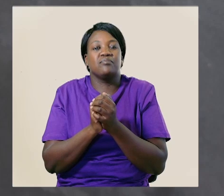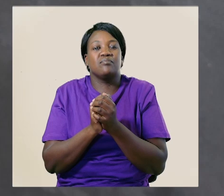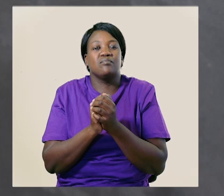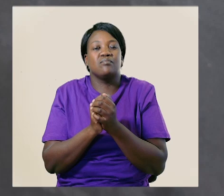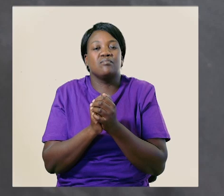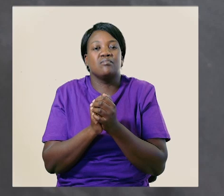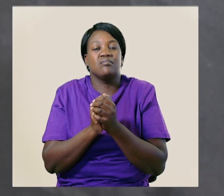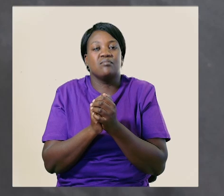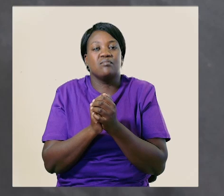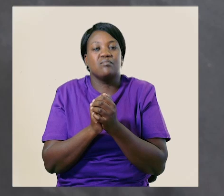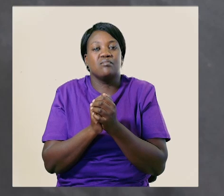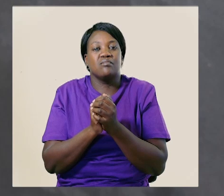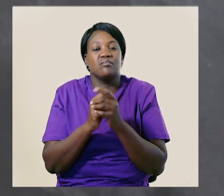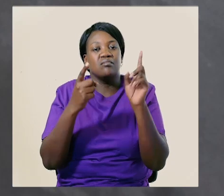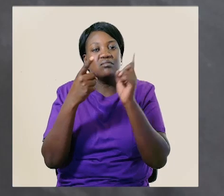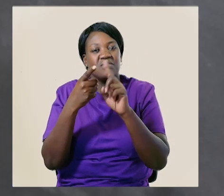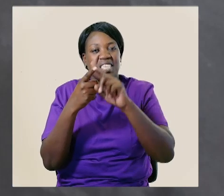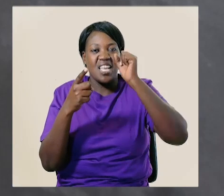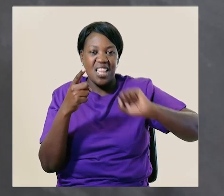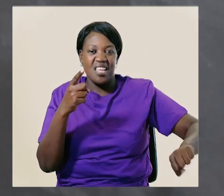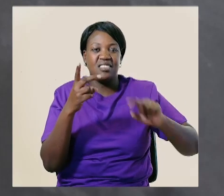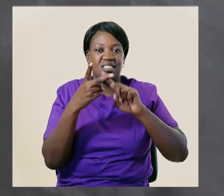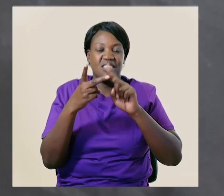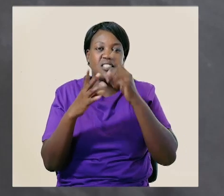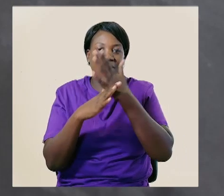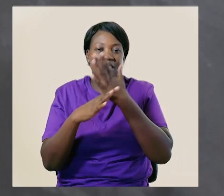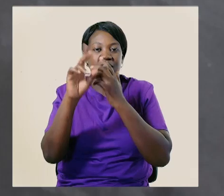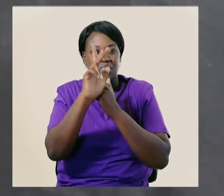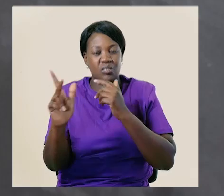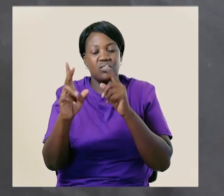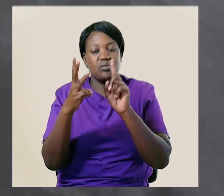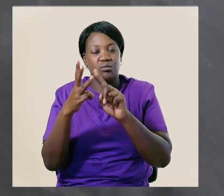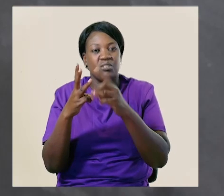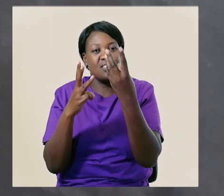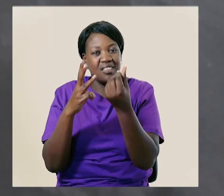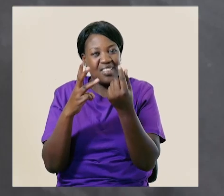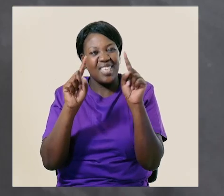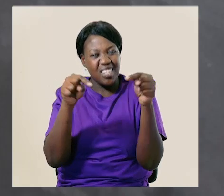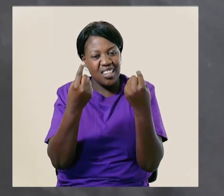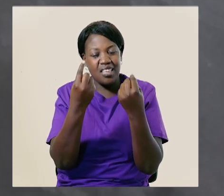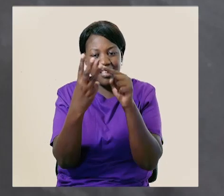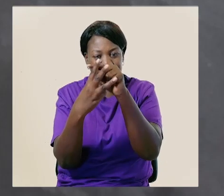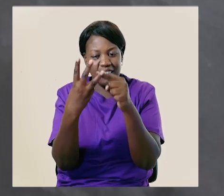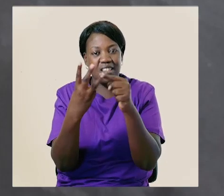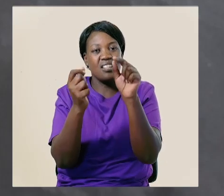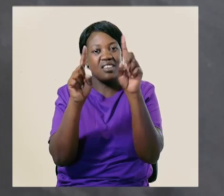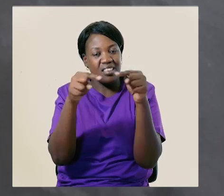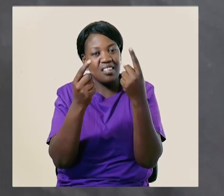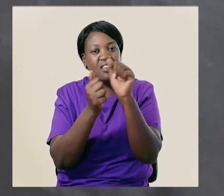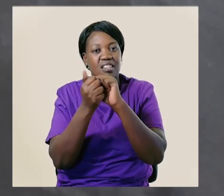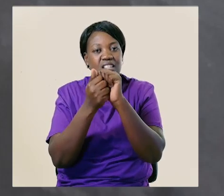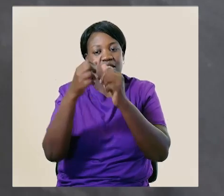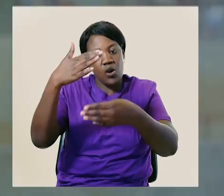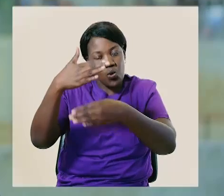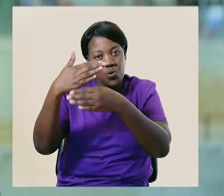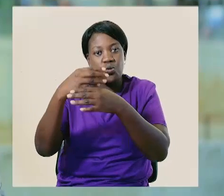The basic factors of production are land, labor, and capital. These three factors together with enterprise